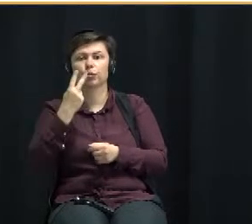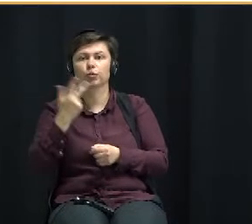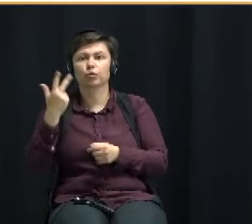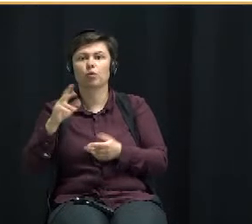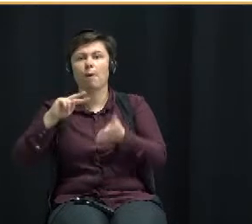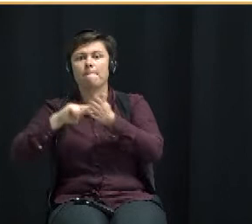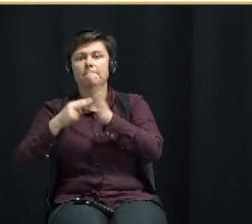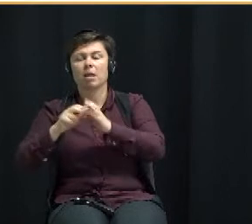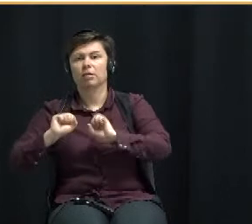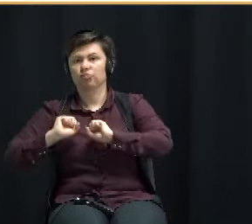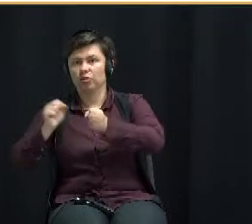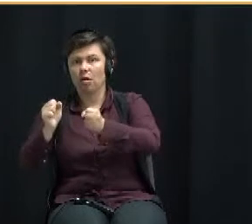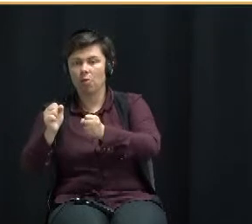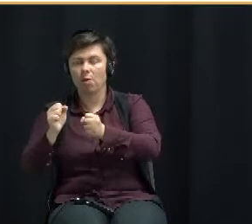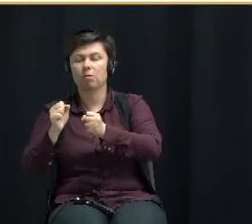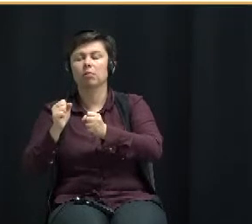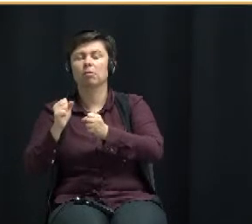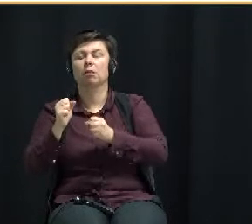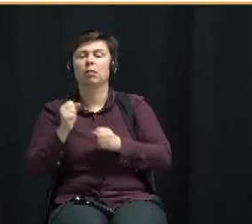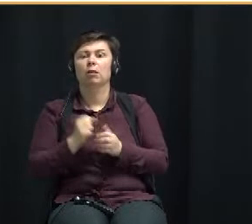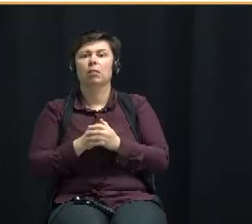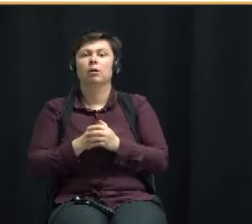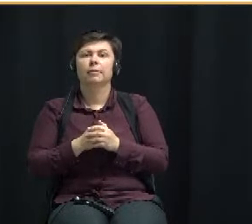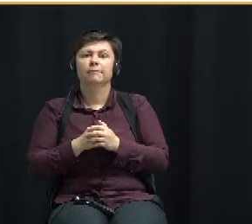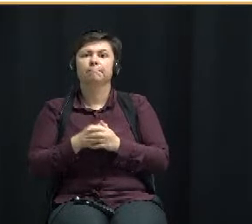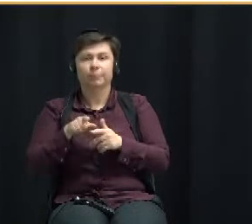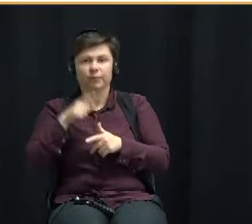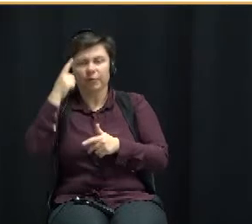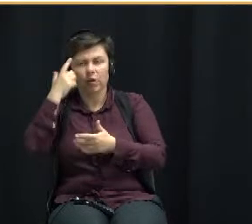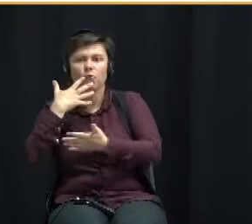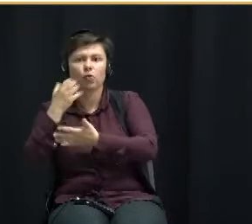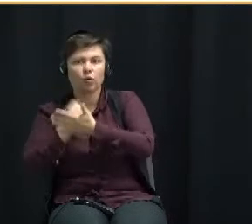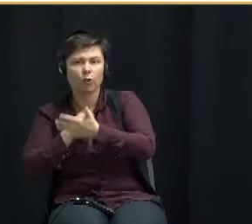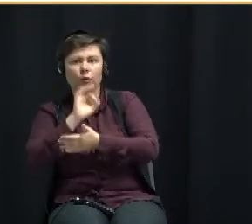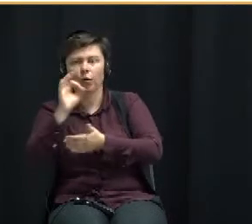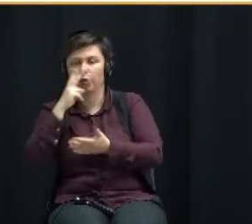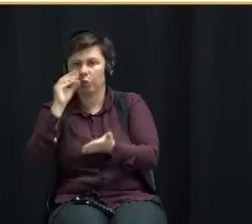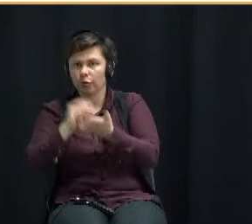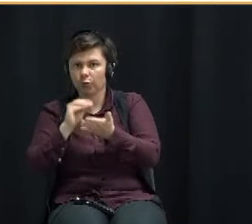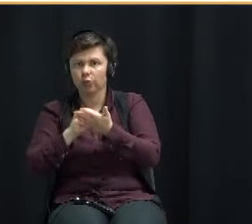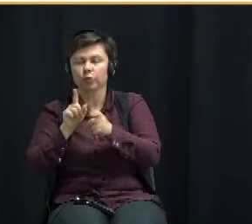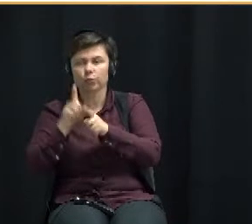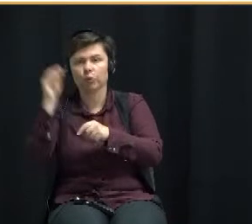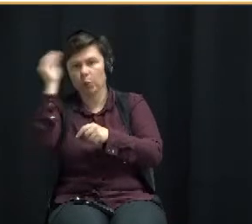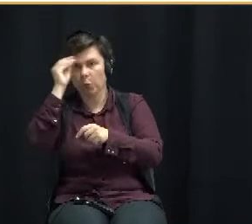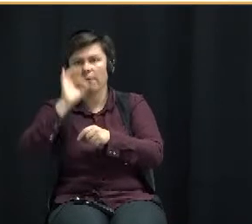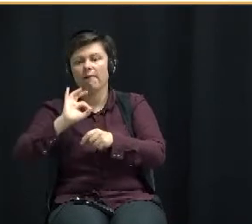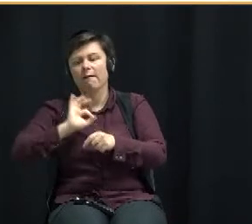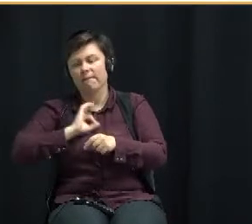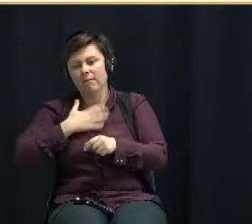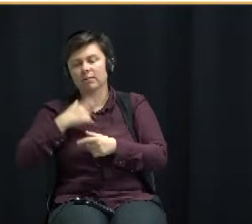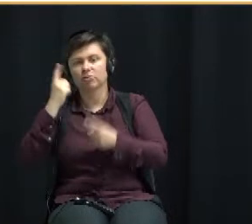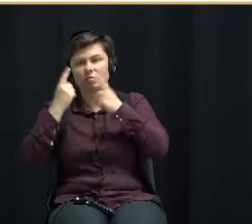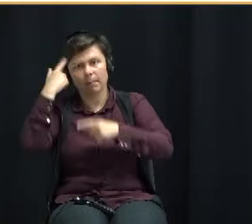on the legislation and what they have achieved, and it's learning by doing. And one of the many